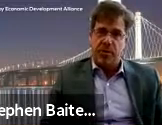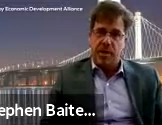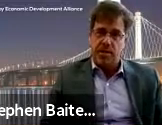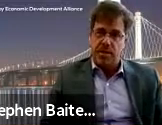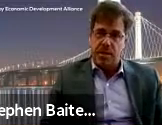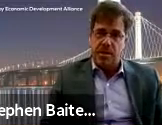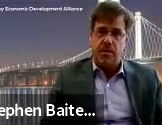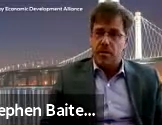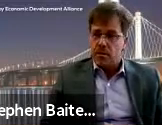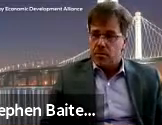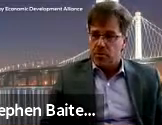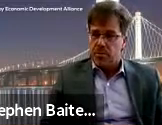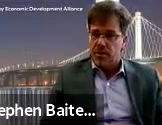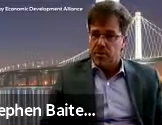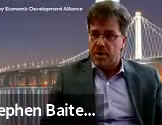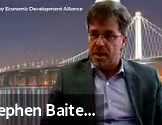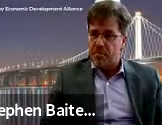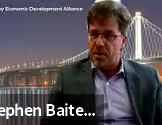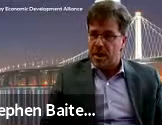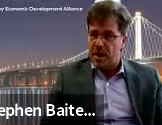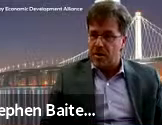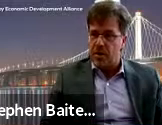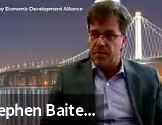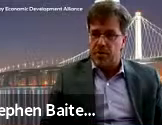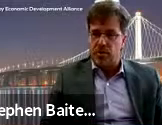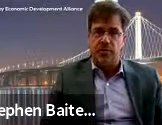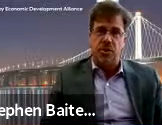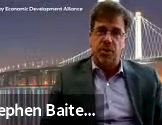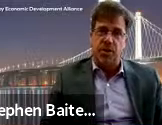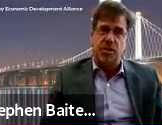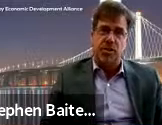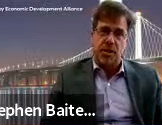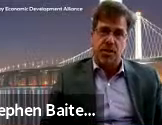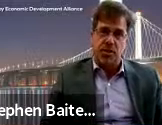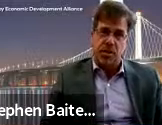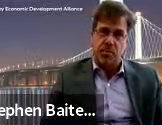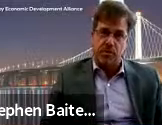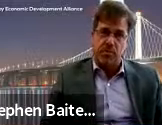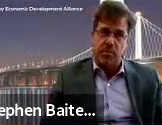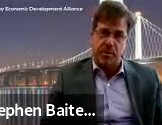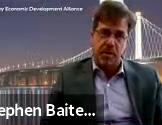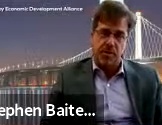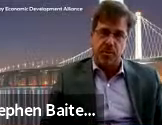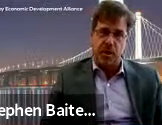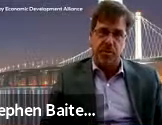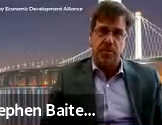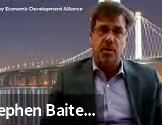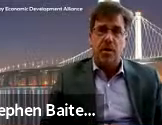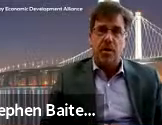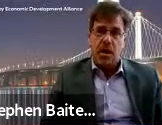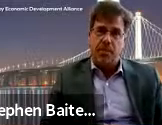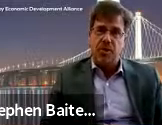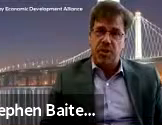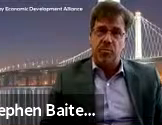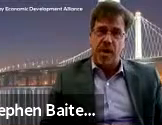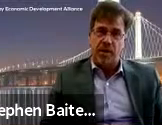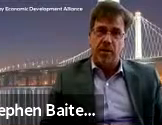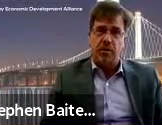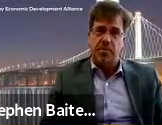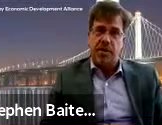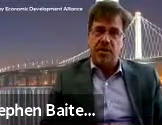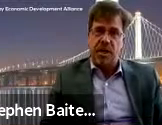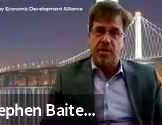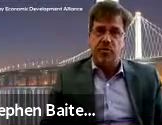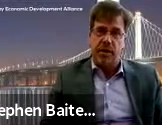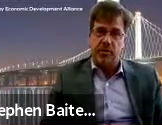around COVID-19, sponsored by the Alameda County Healthcare Services Agency and City of Berkeley Public Health Departments. I'm Stephen